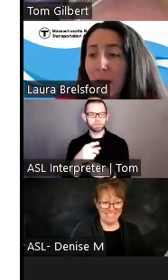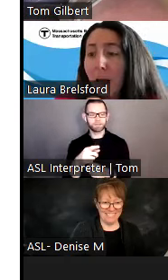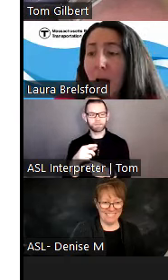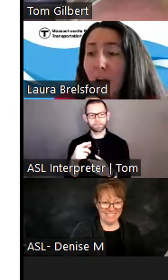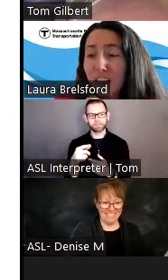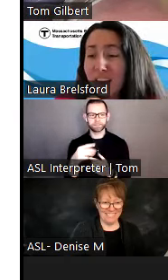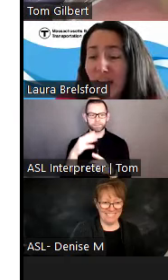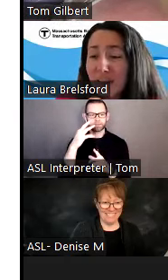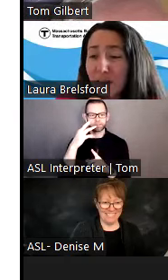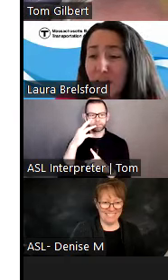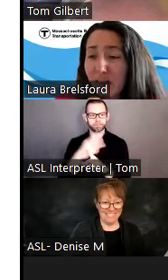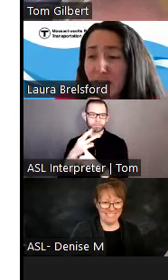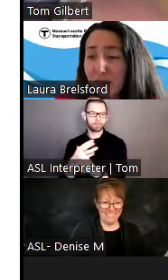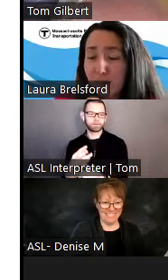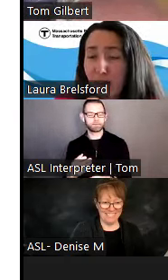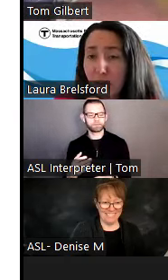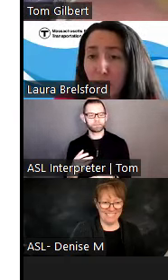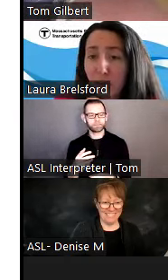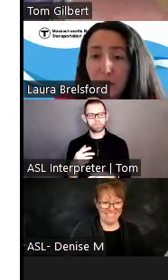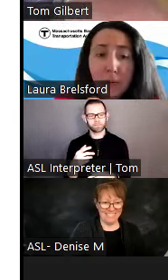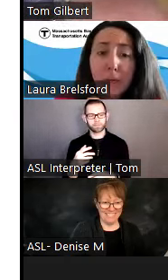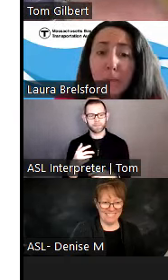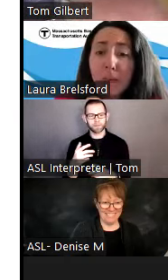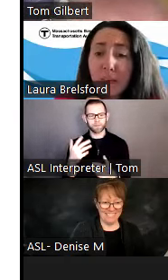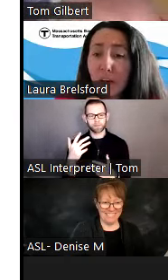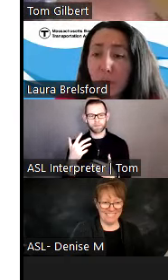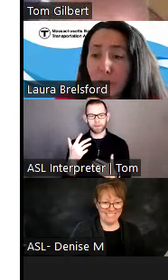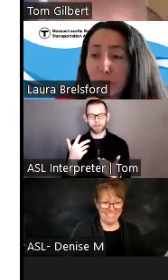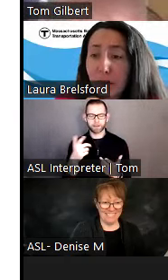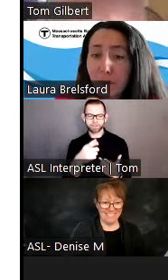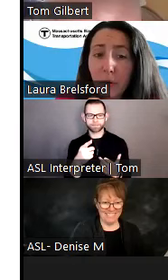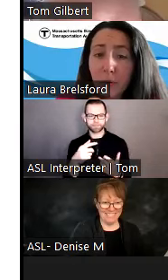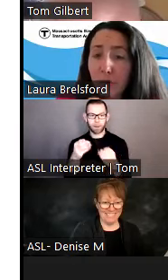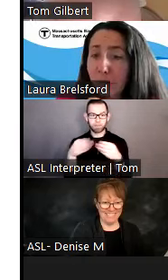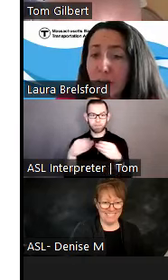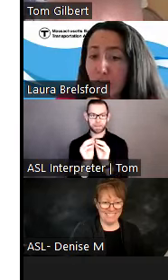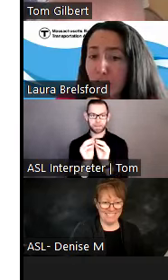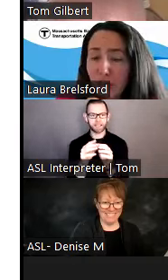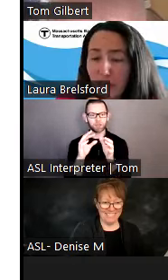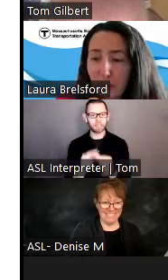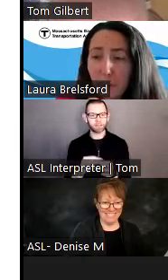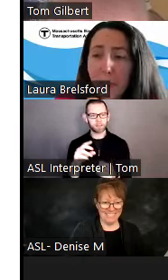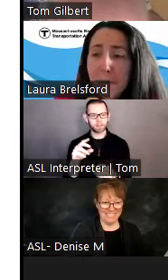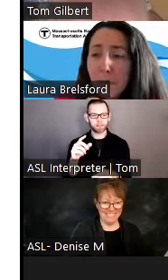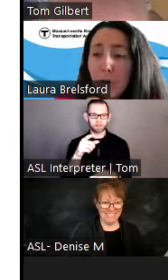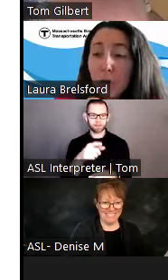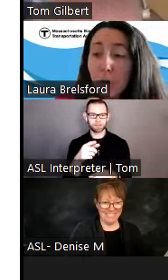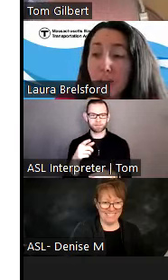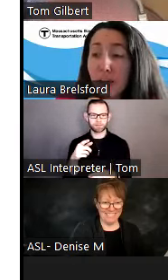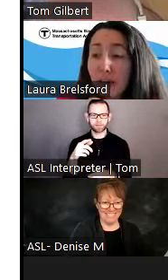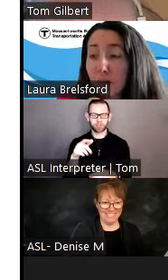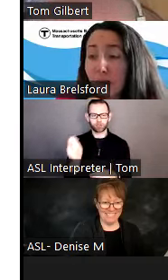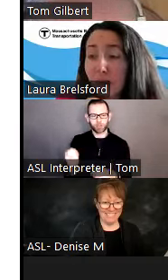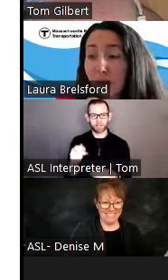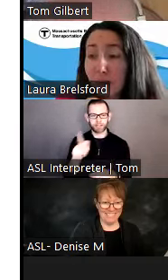meeting on the status of the Daniels-Feingold settlement agreement hosted by Judge King, who is